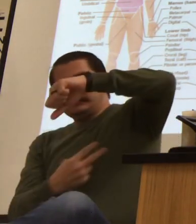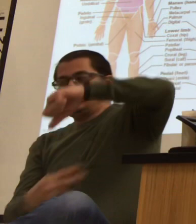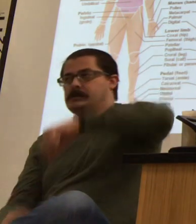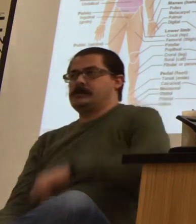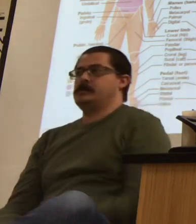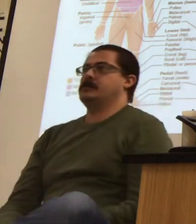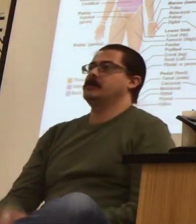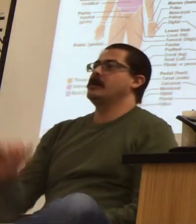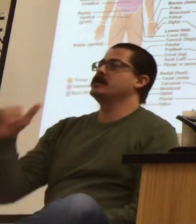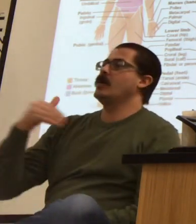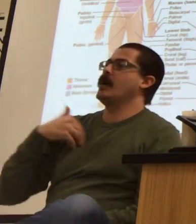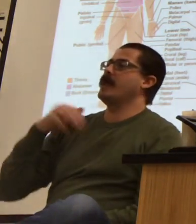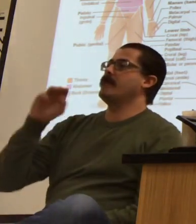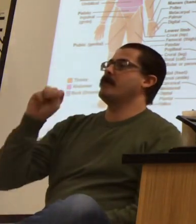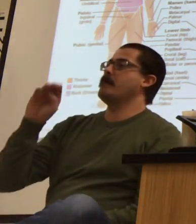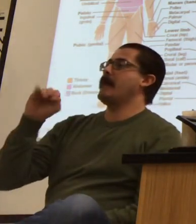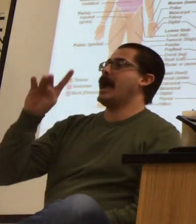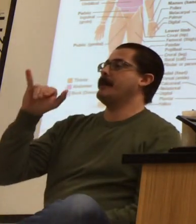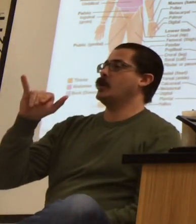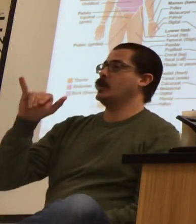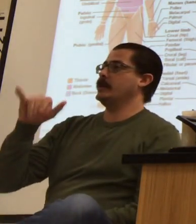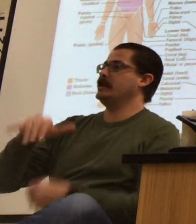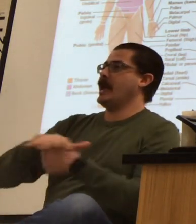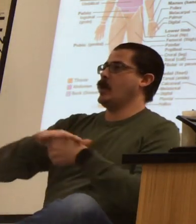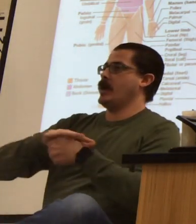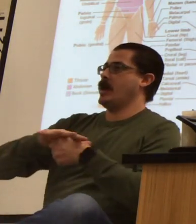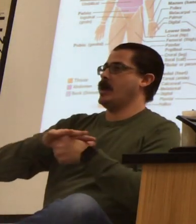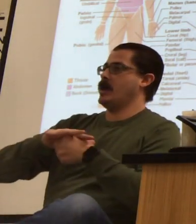You also have mammary region within the thorax.